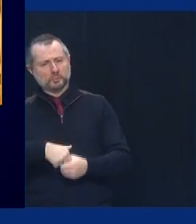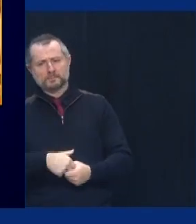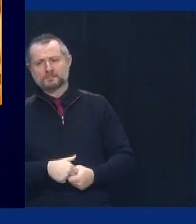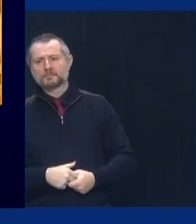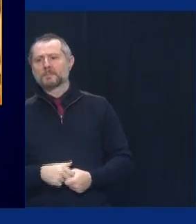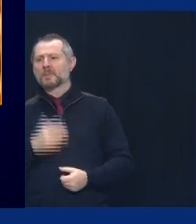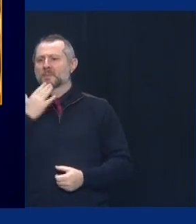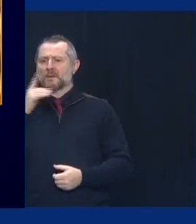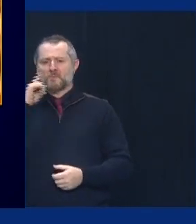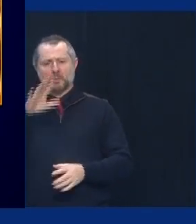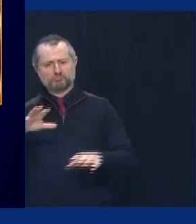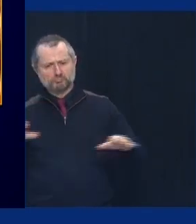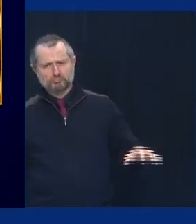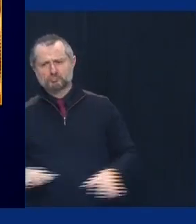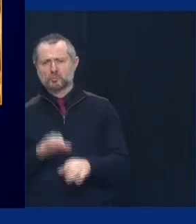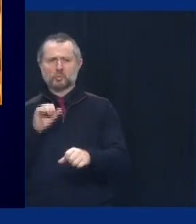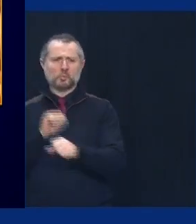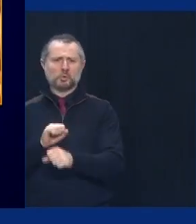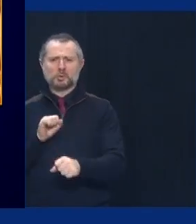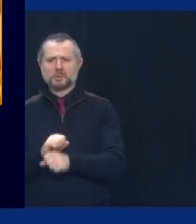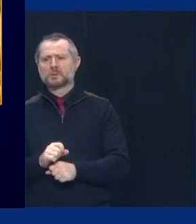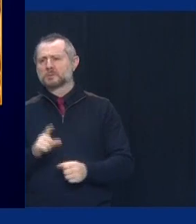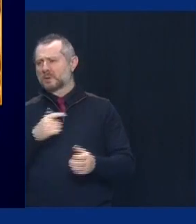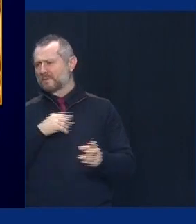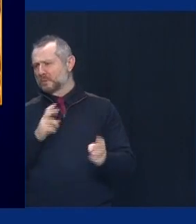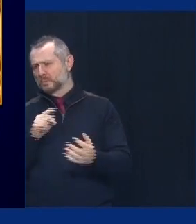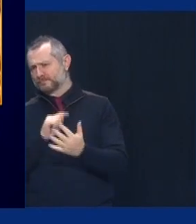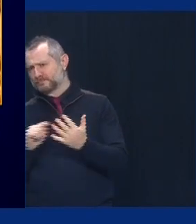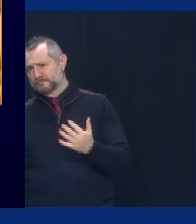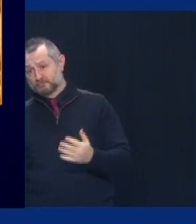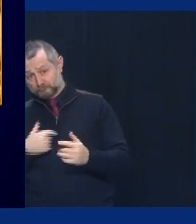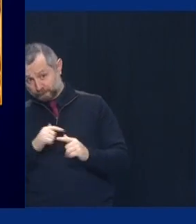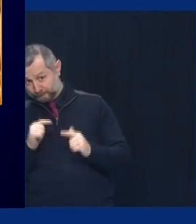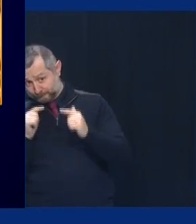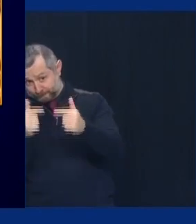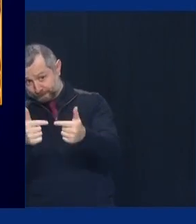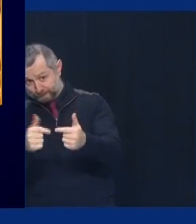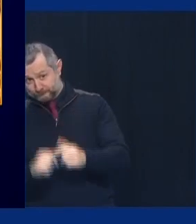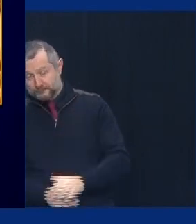good work on all of these issues. Congressmember.